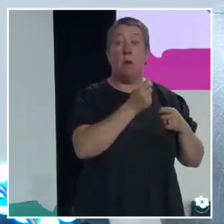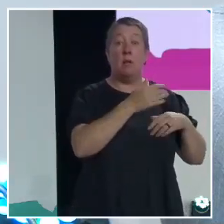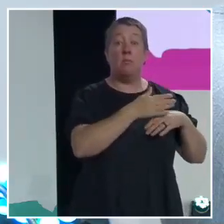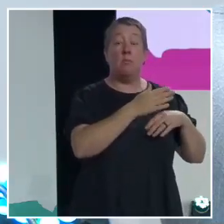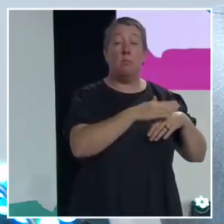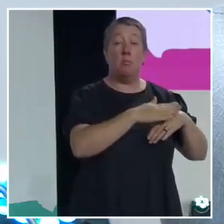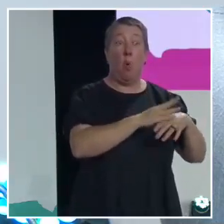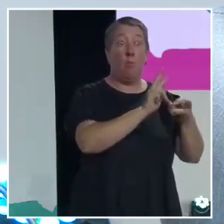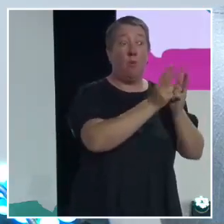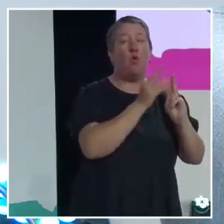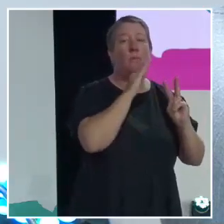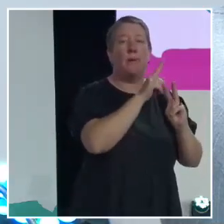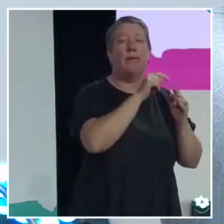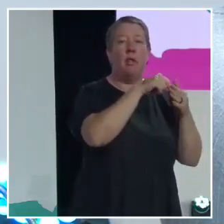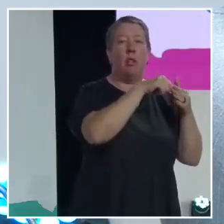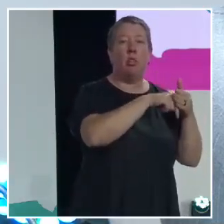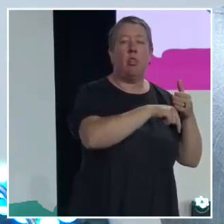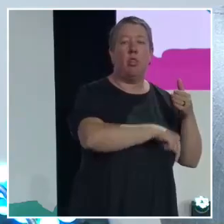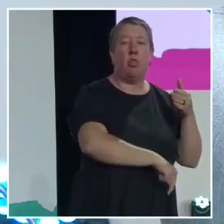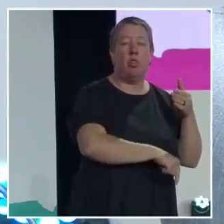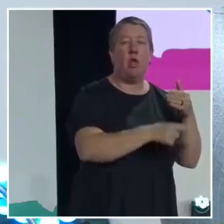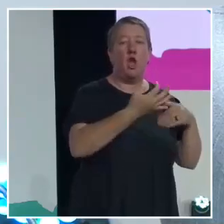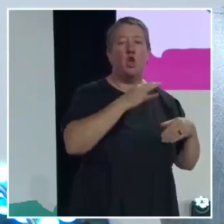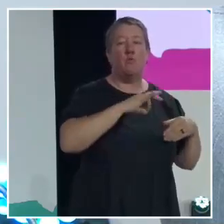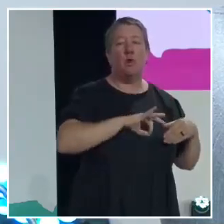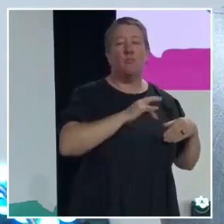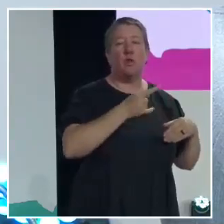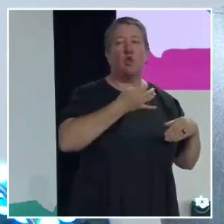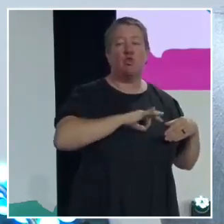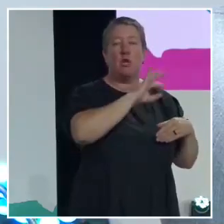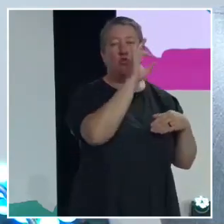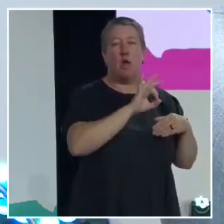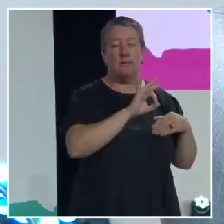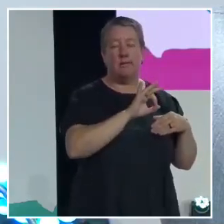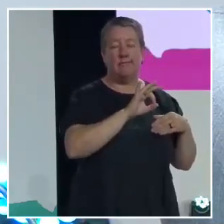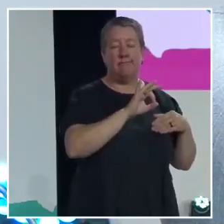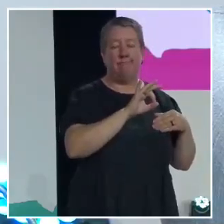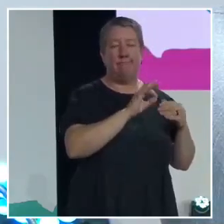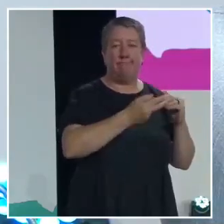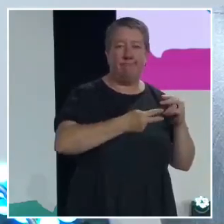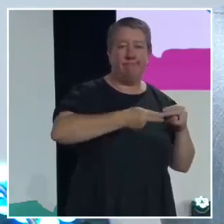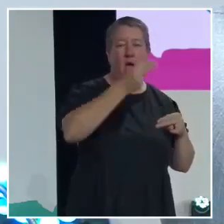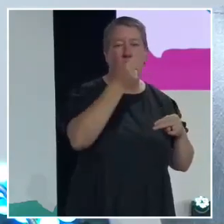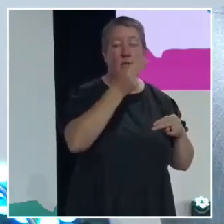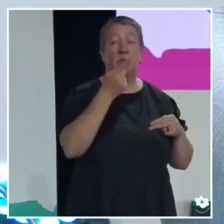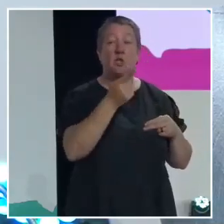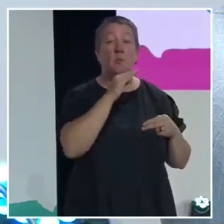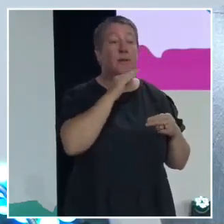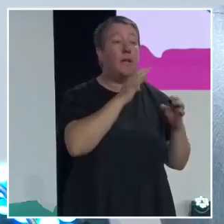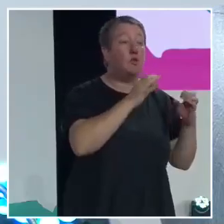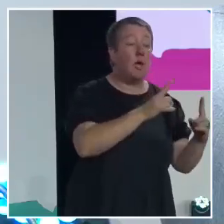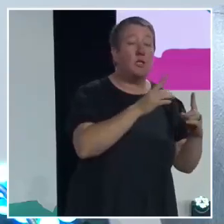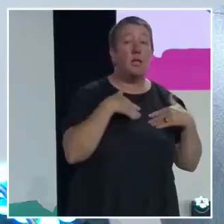don't disaggregate the debt, what it's for. So if a country is borrowing debt to invest in education or health, it is largely